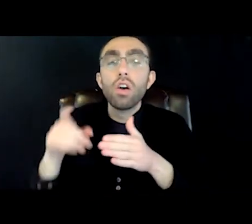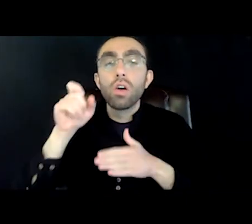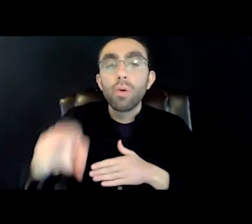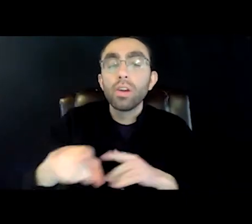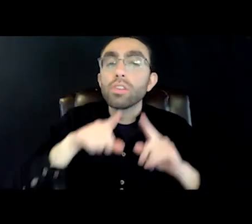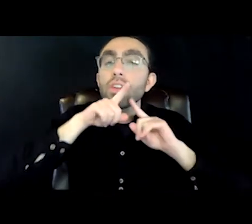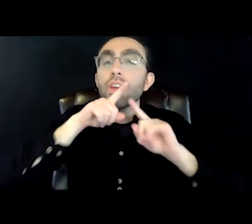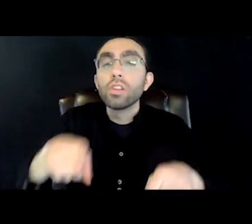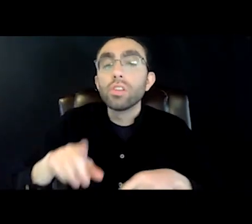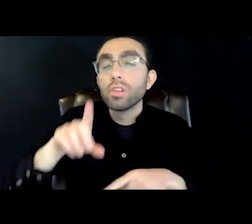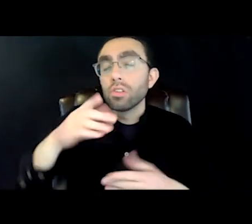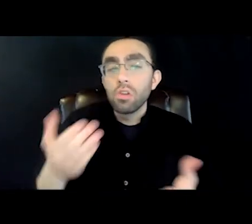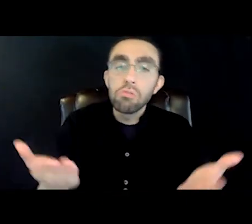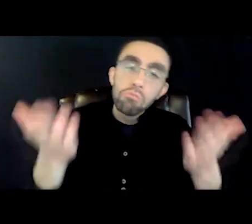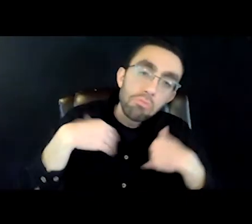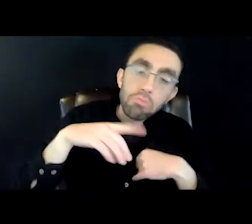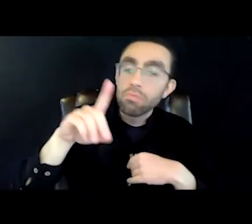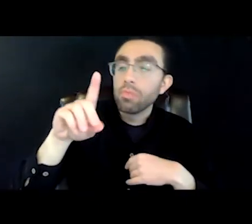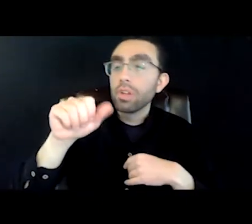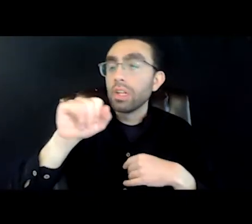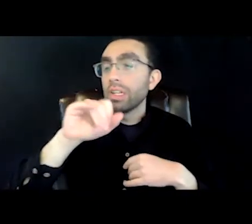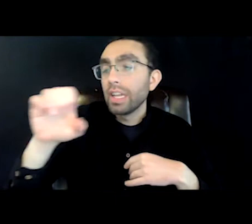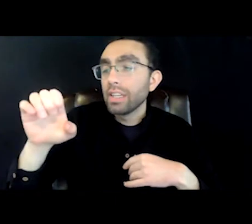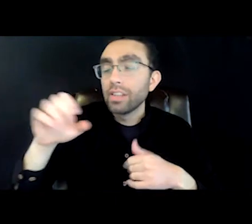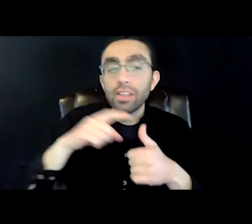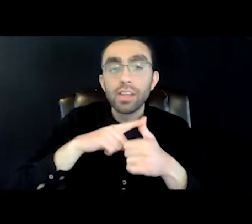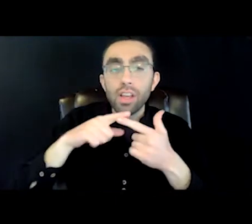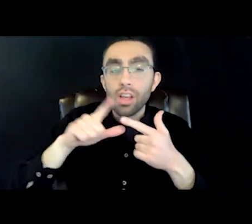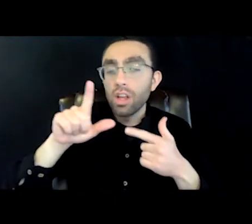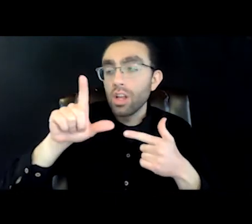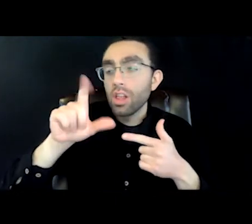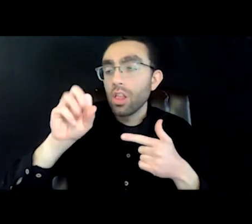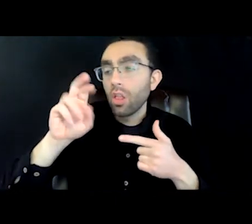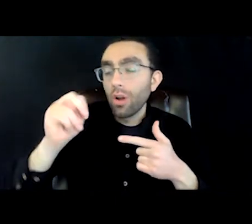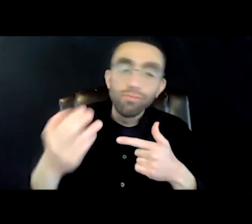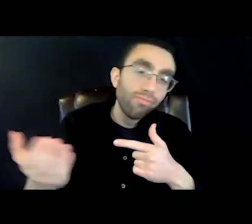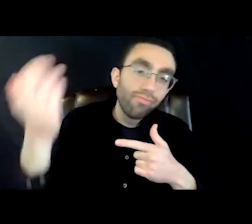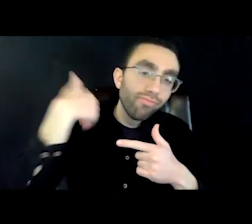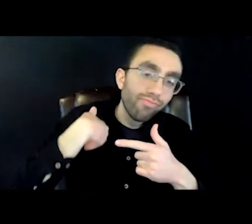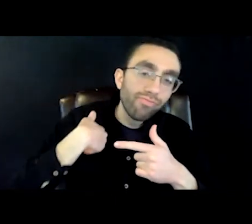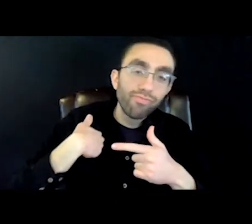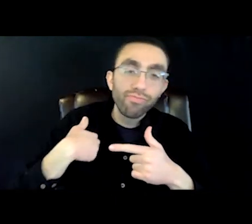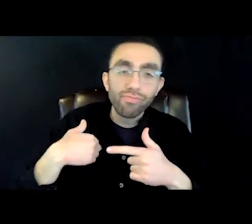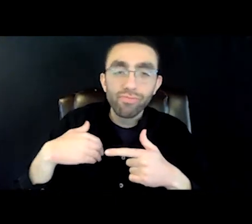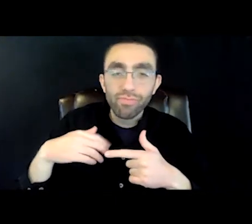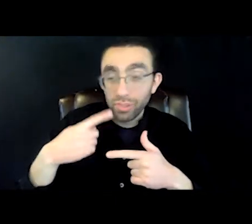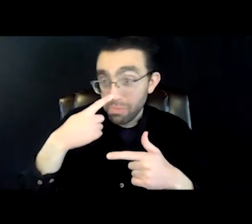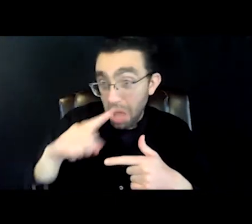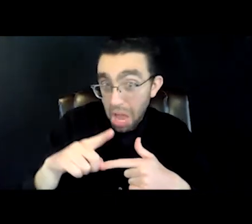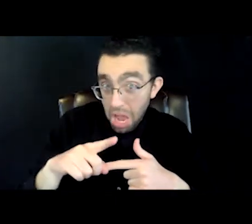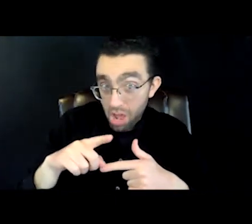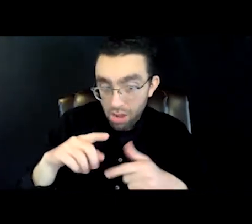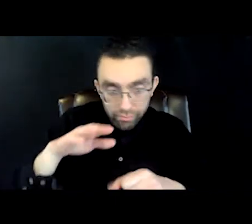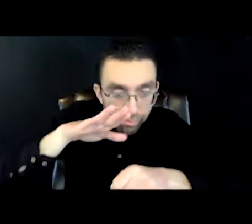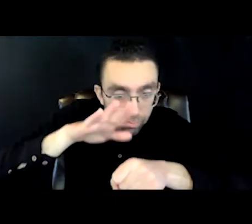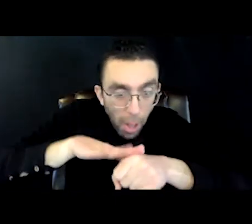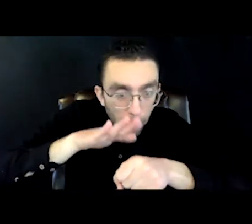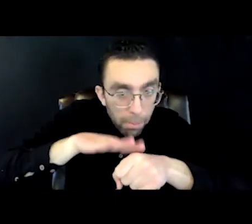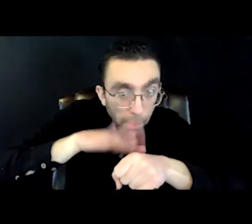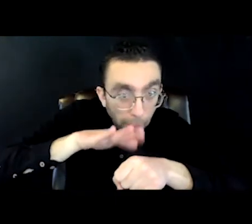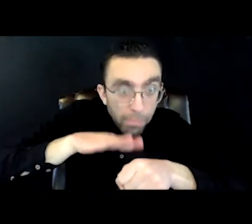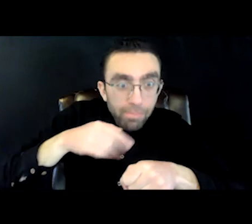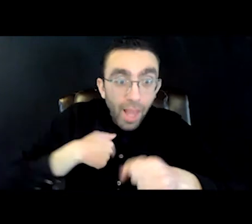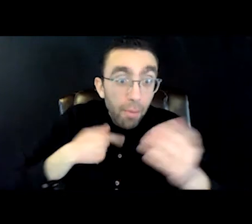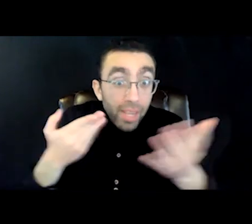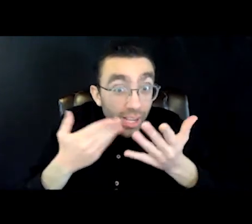bring on Daisee and Loren. Thanks for coming back, y'all. Can y'all give us like a mic check? Like, I'm here.